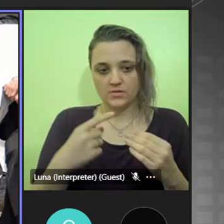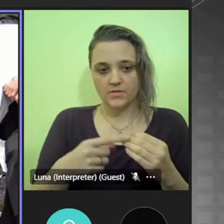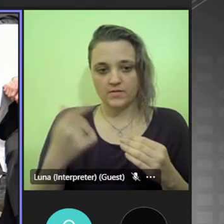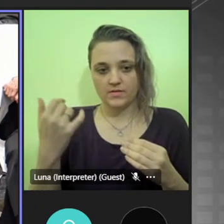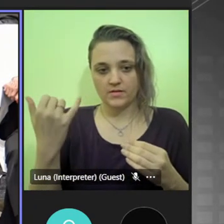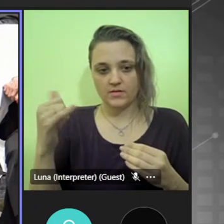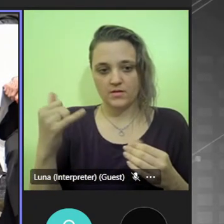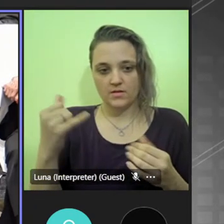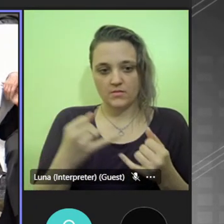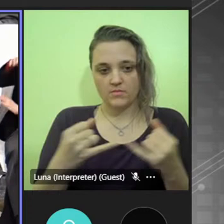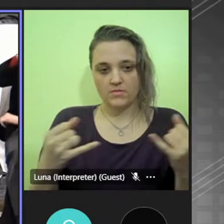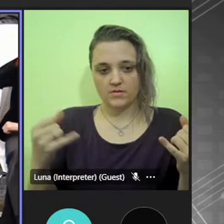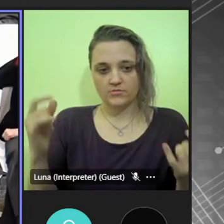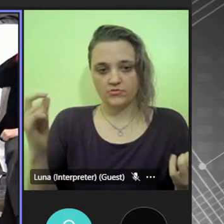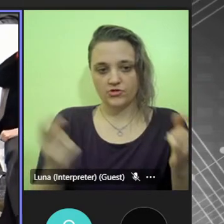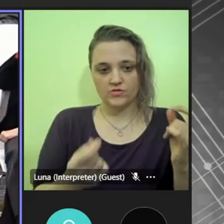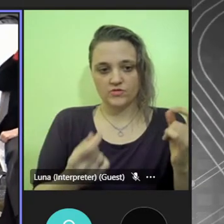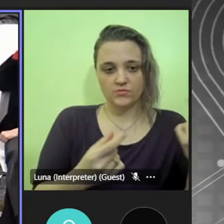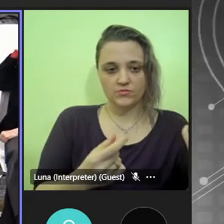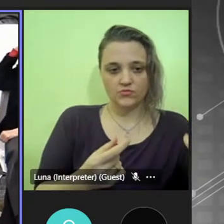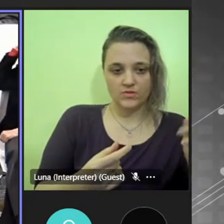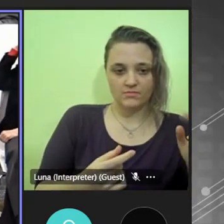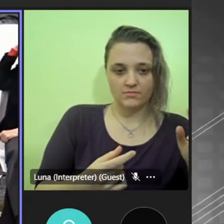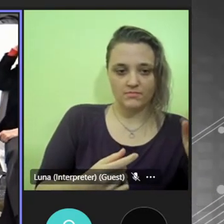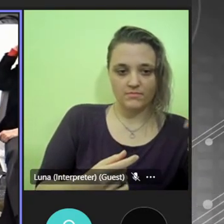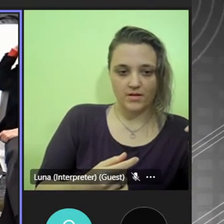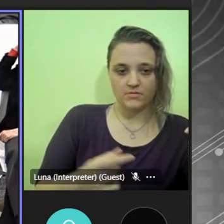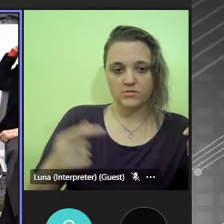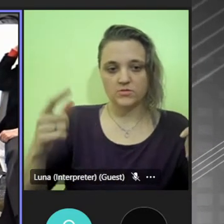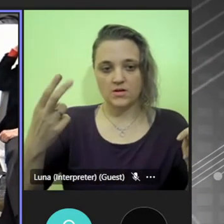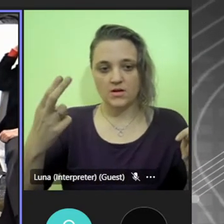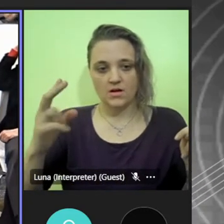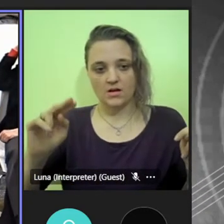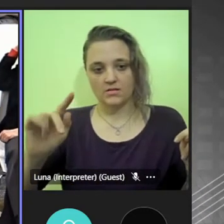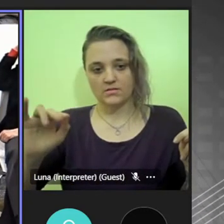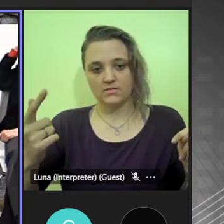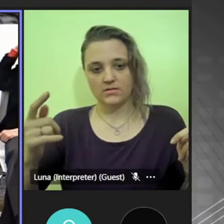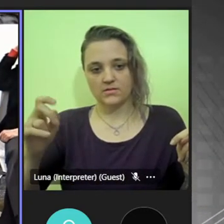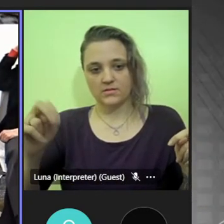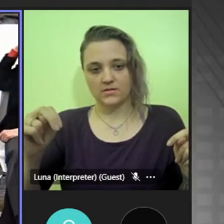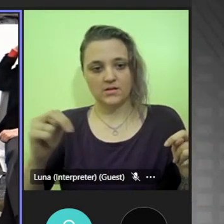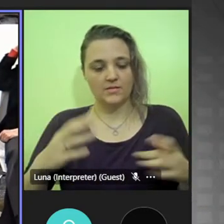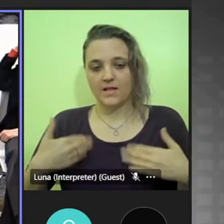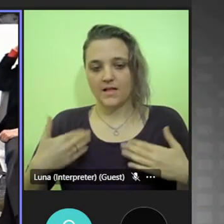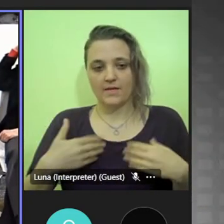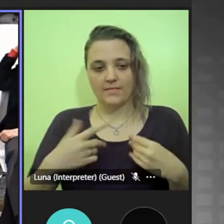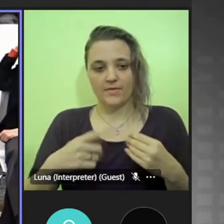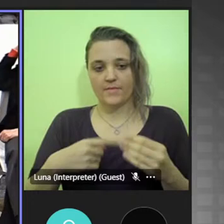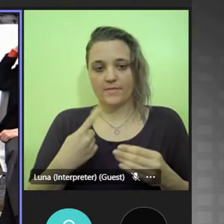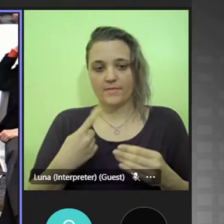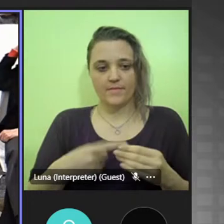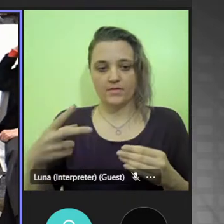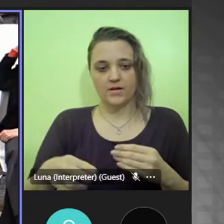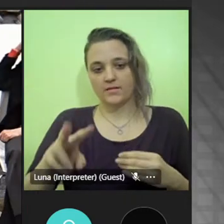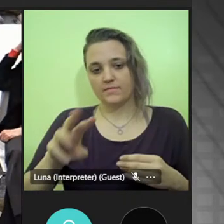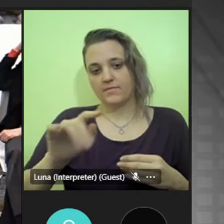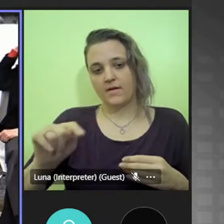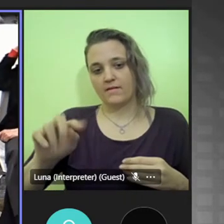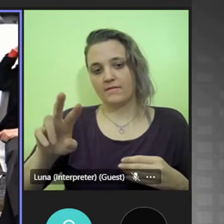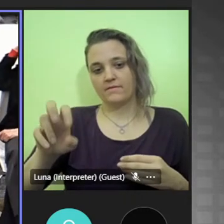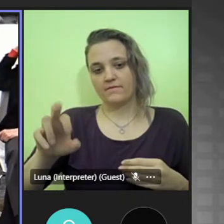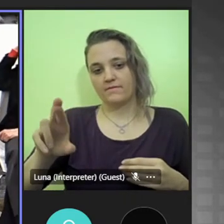changes going from Greenville to Huntington and I'm not too happy about cutting back to Mount Vernon Square